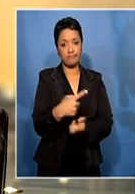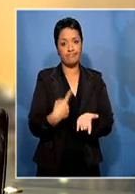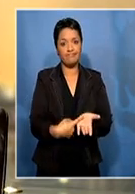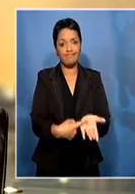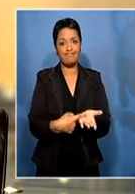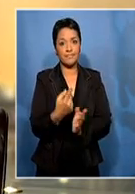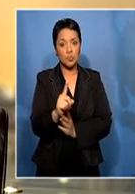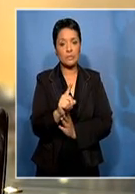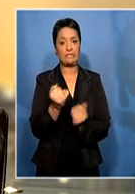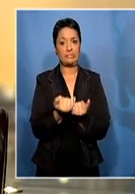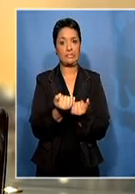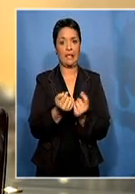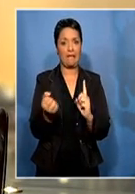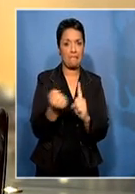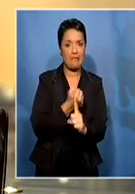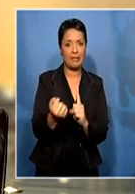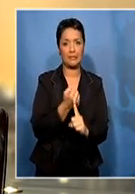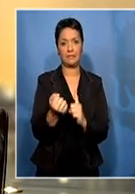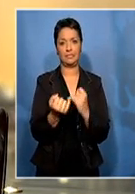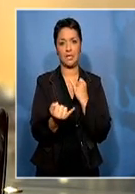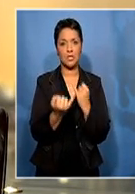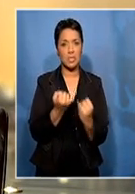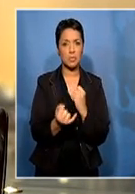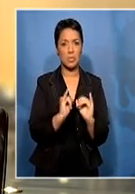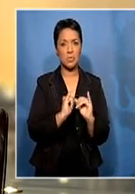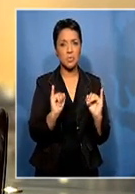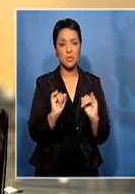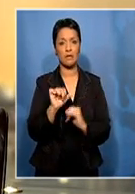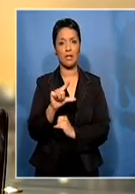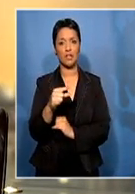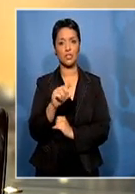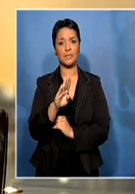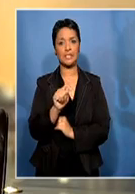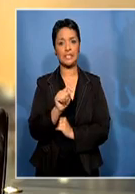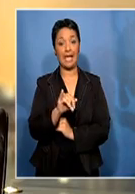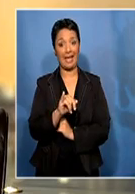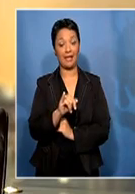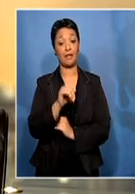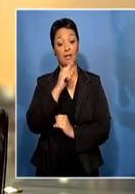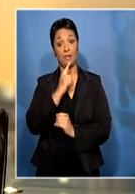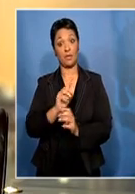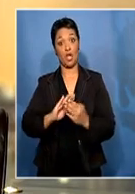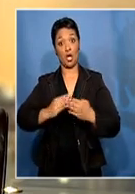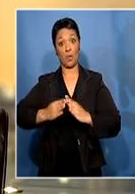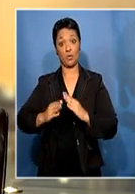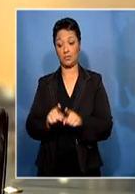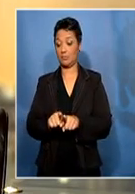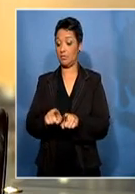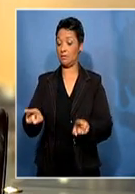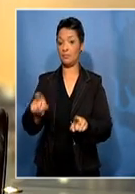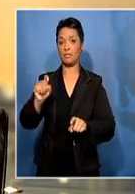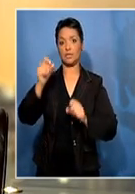domestic violence, sexual offenses, issues of LGBTIs, so that people are aware